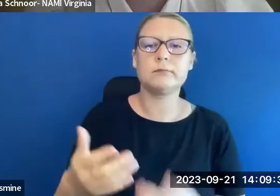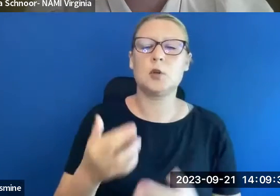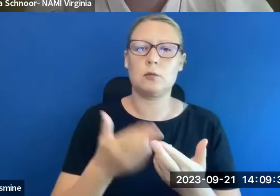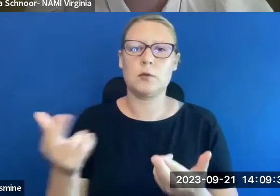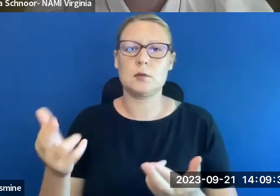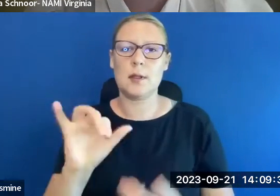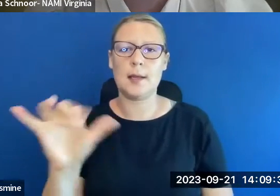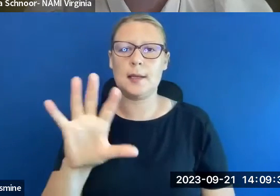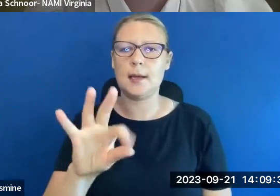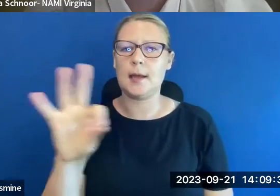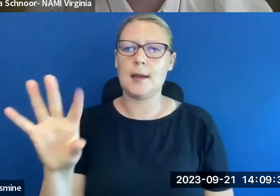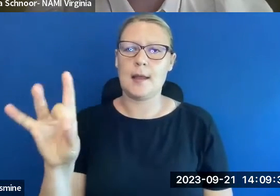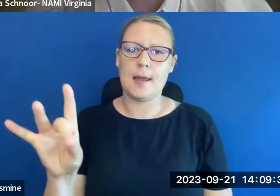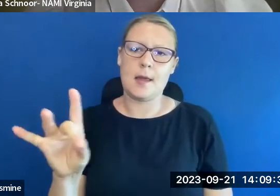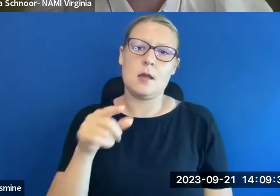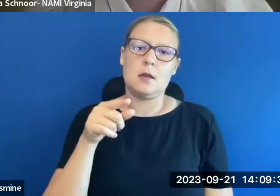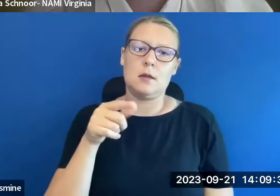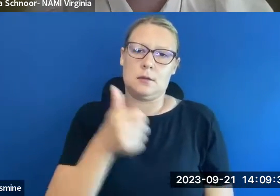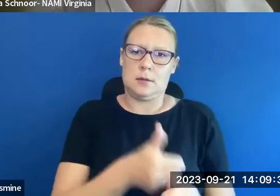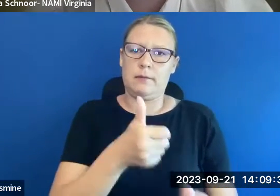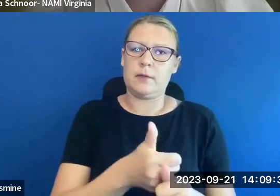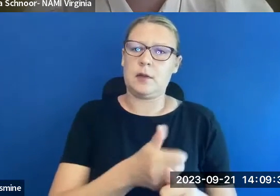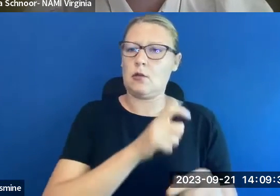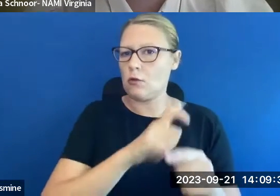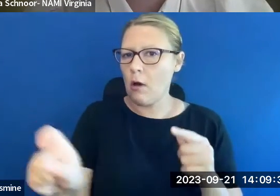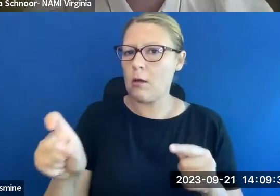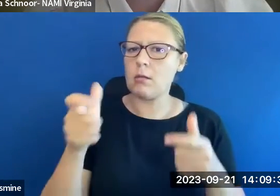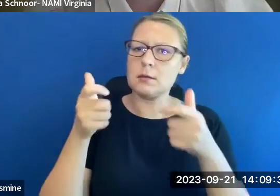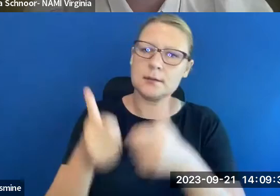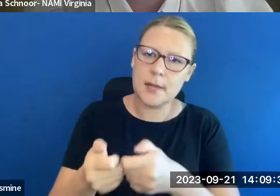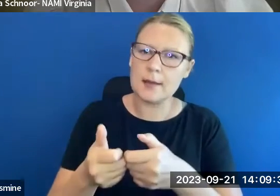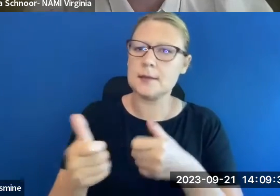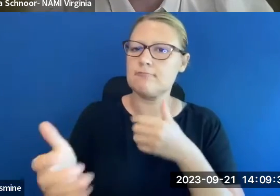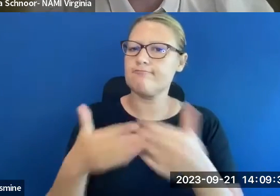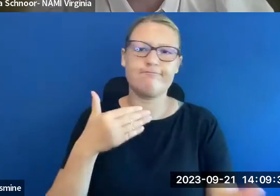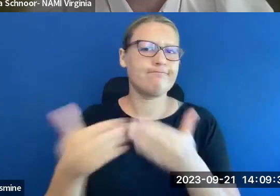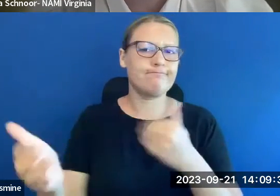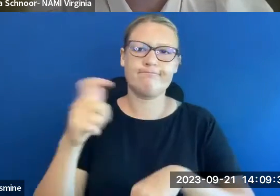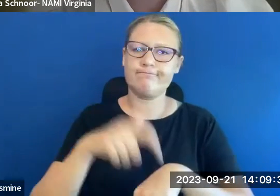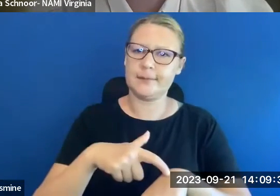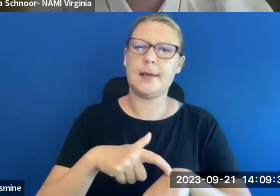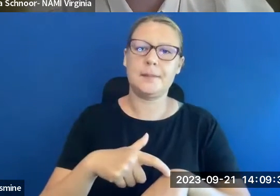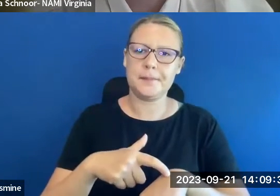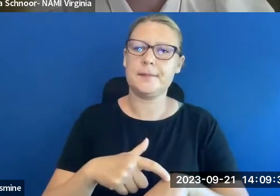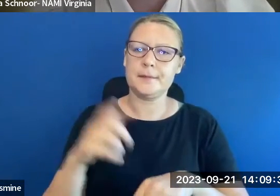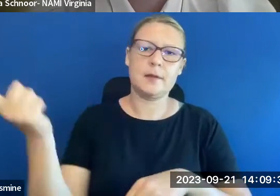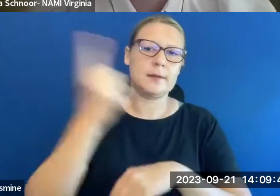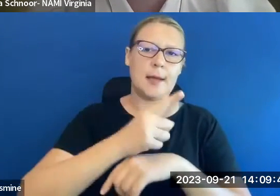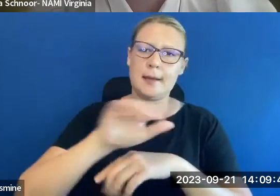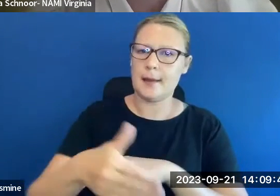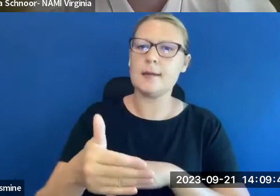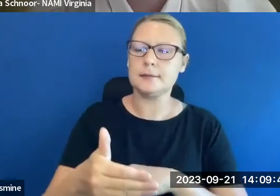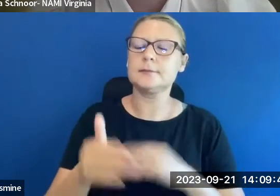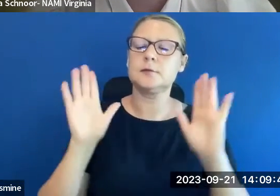you can call or text at any moment of the day, I think that that can be incredibly useful, especially because they